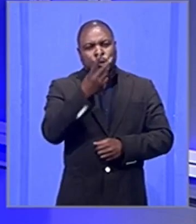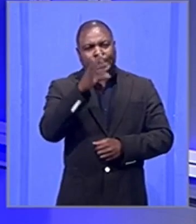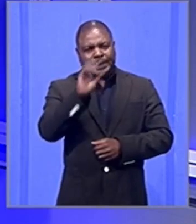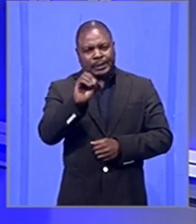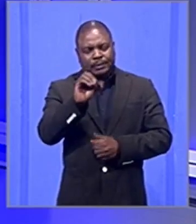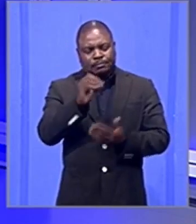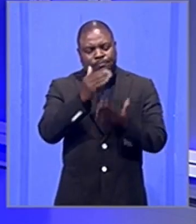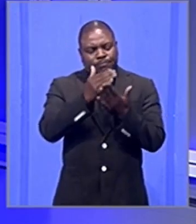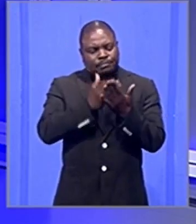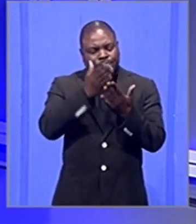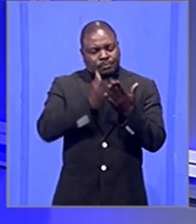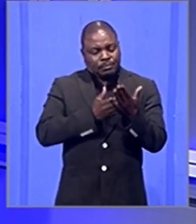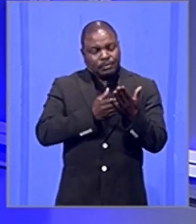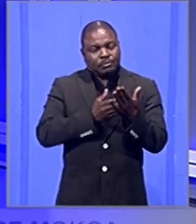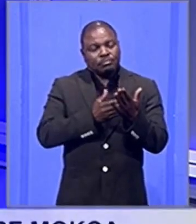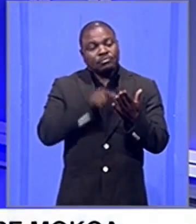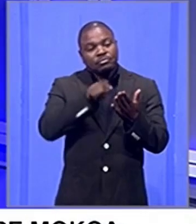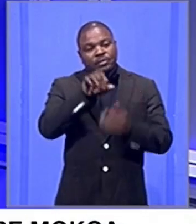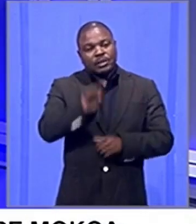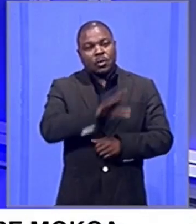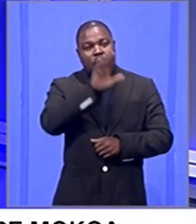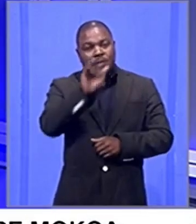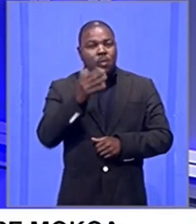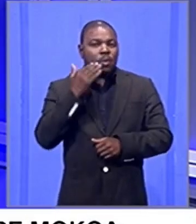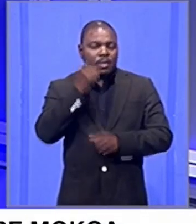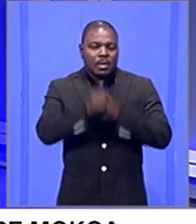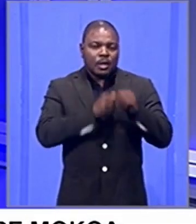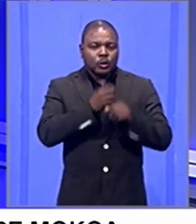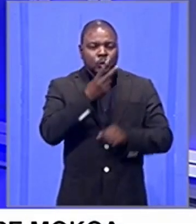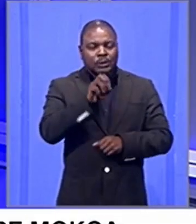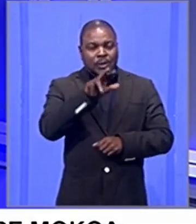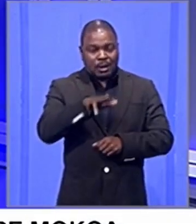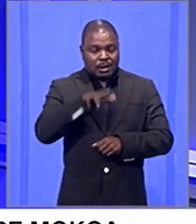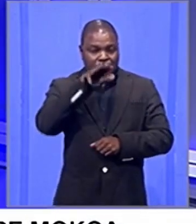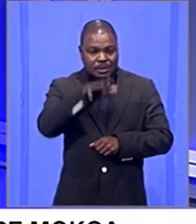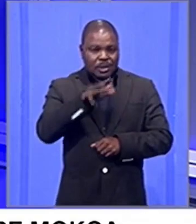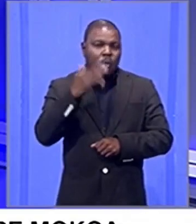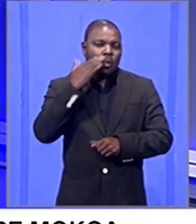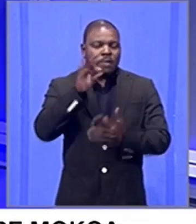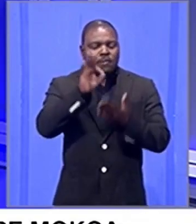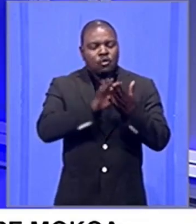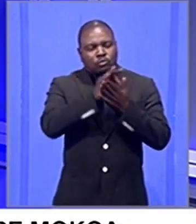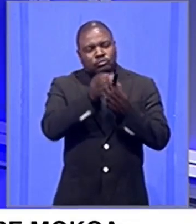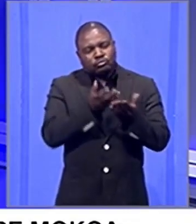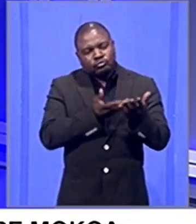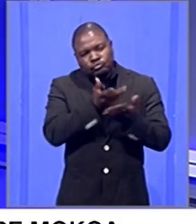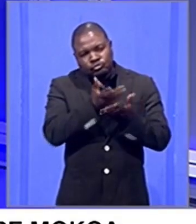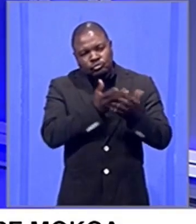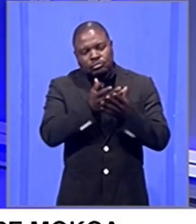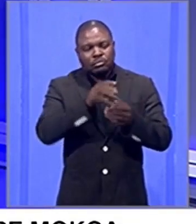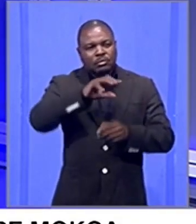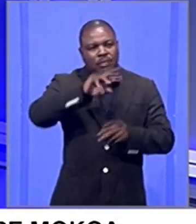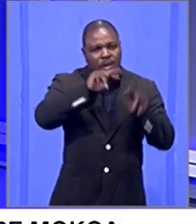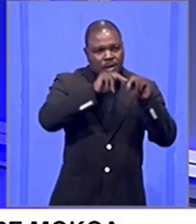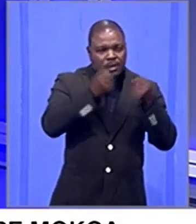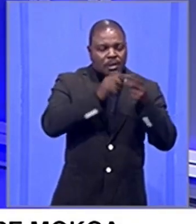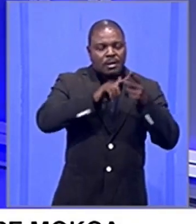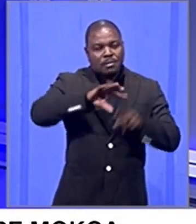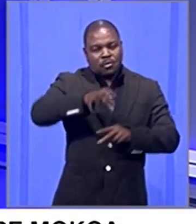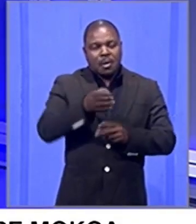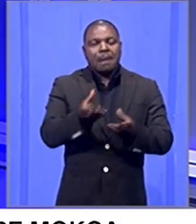120 tseo di etseditseng baahi ba Afrika Borwa ka 2019 tokomaneng ya boiketo ba dikgetho tsa naha le tsa diprovinsi. O buile